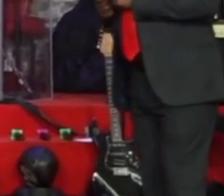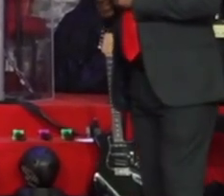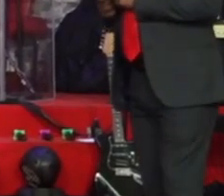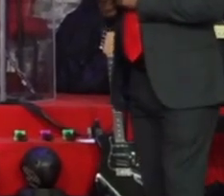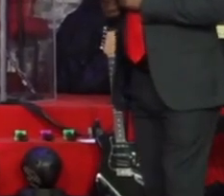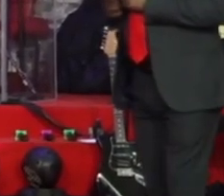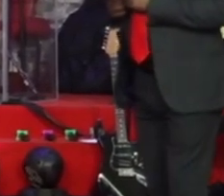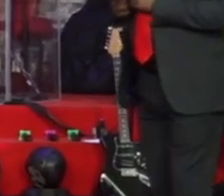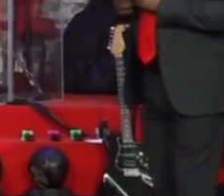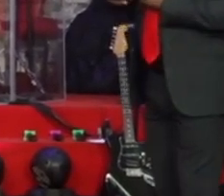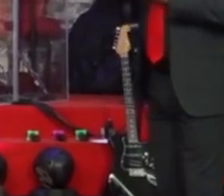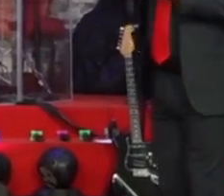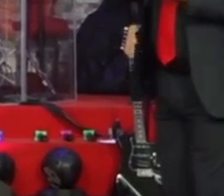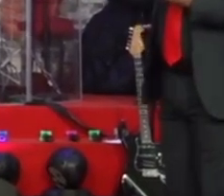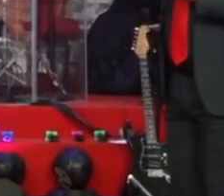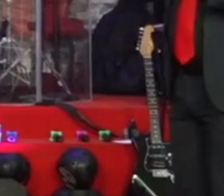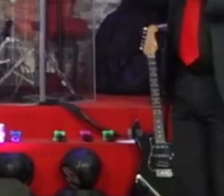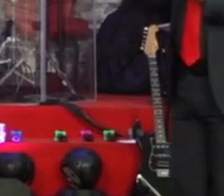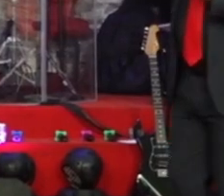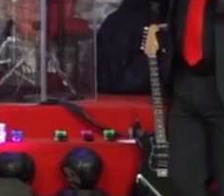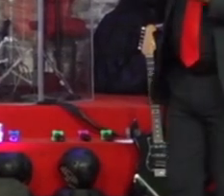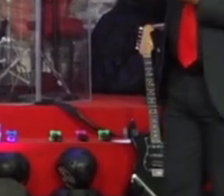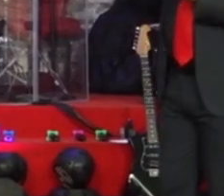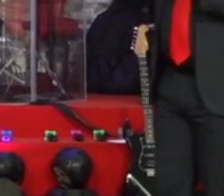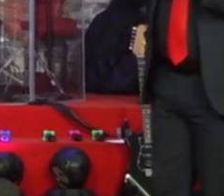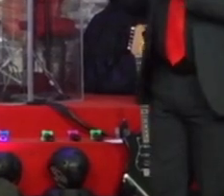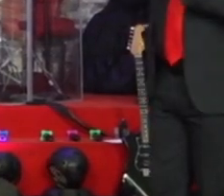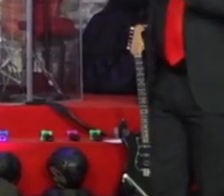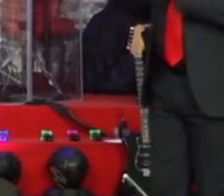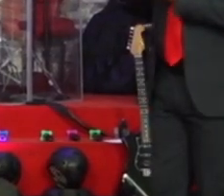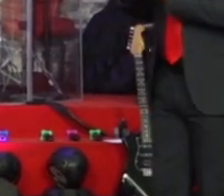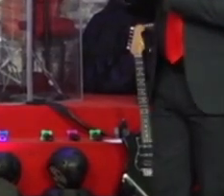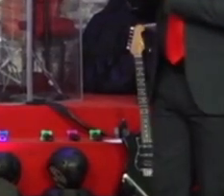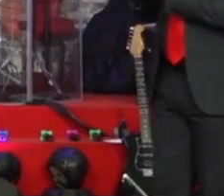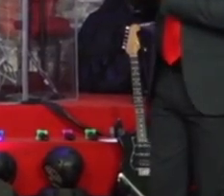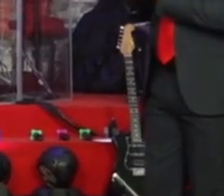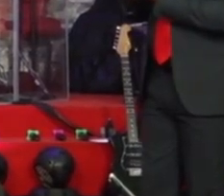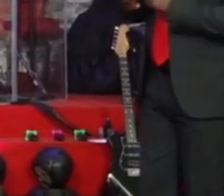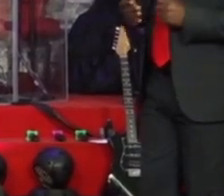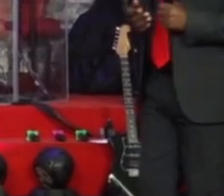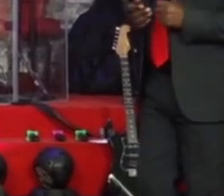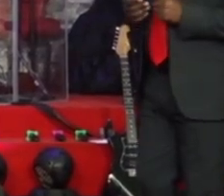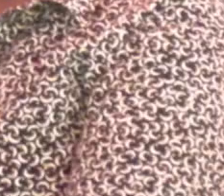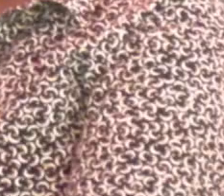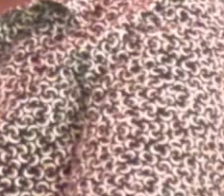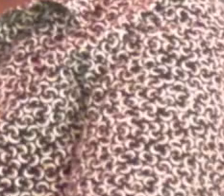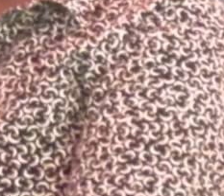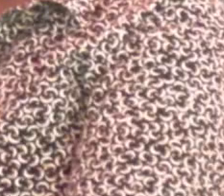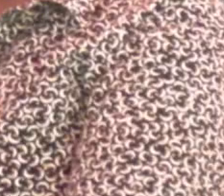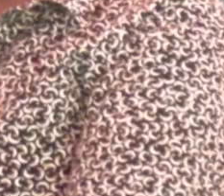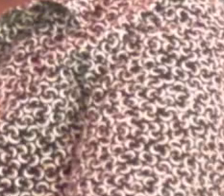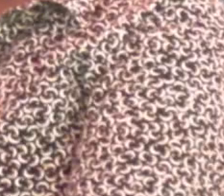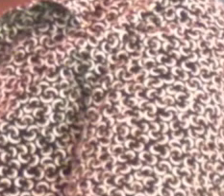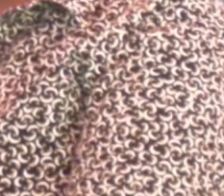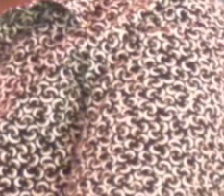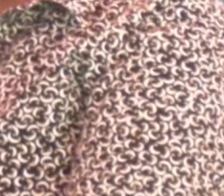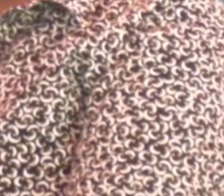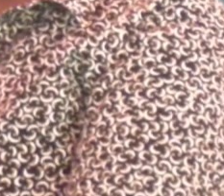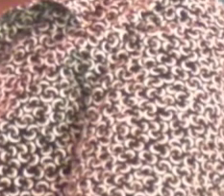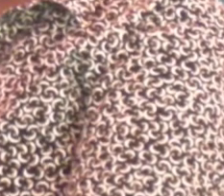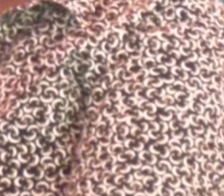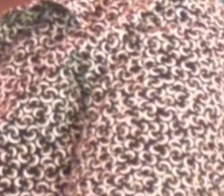to connect with others. Lakini yatupasa sisi tuweze kuunganika na wenzetu. So, four things for